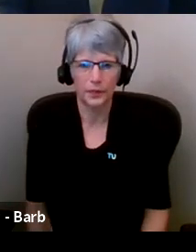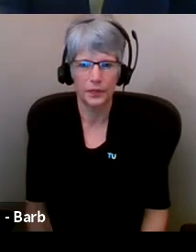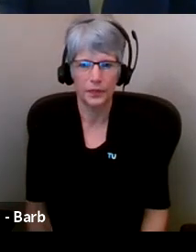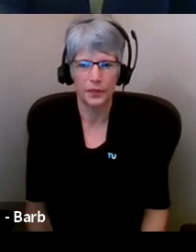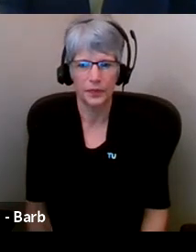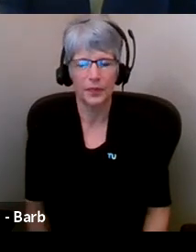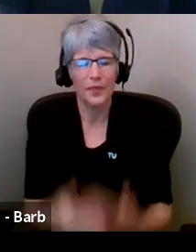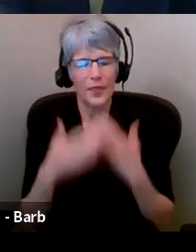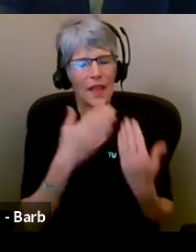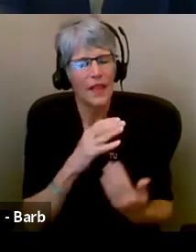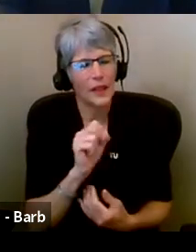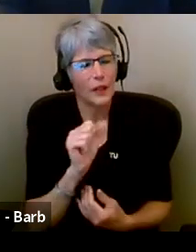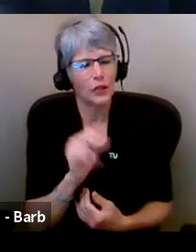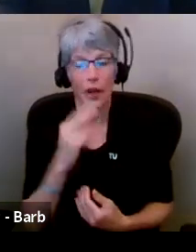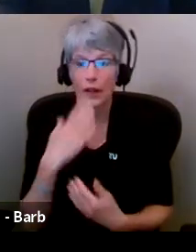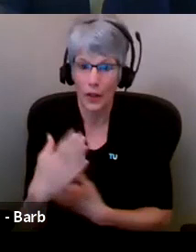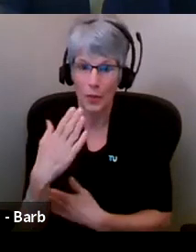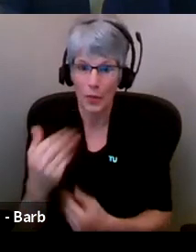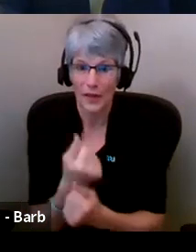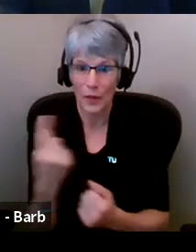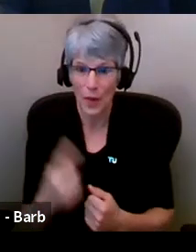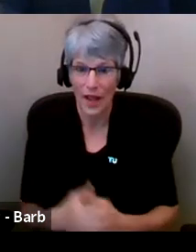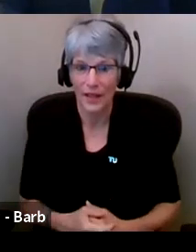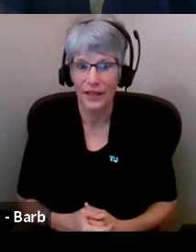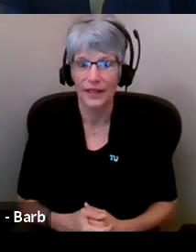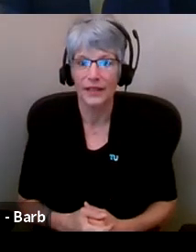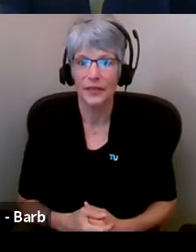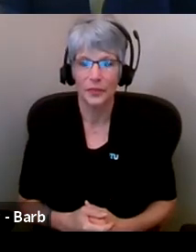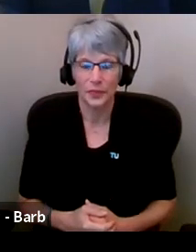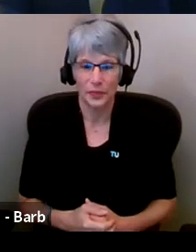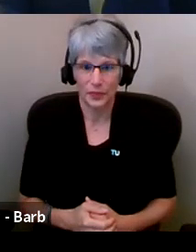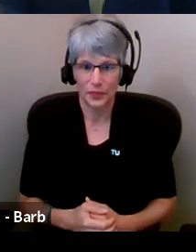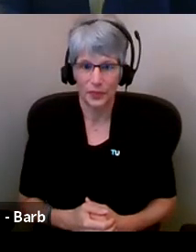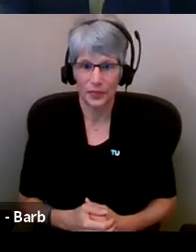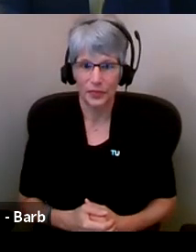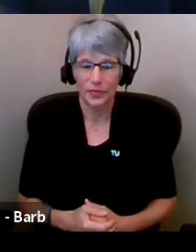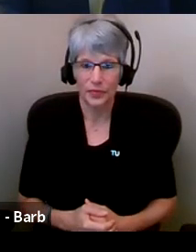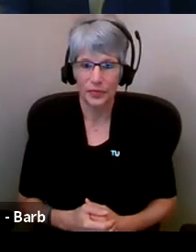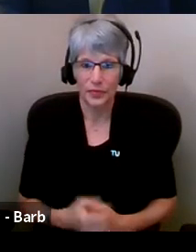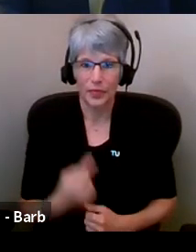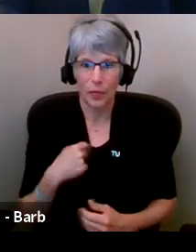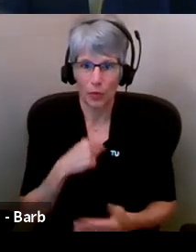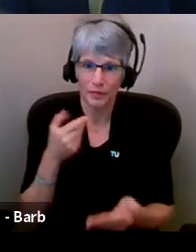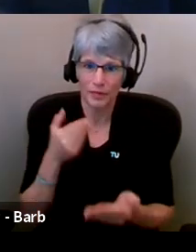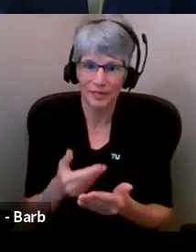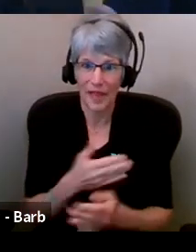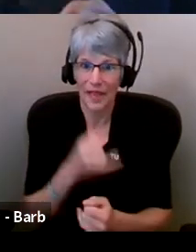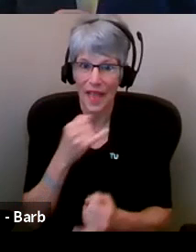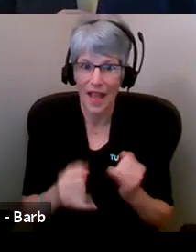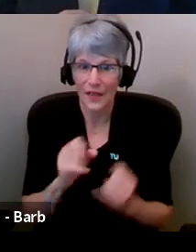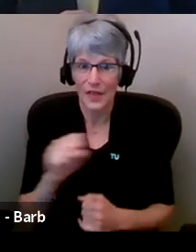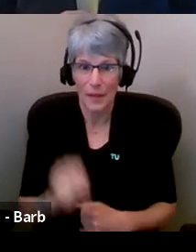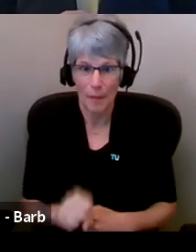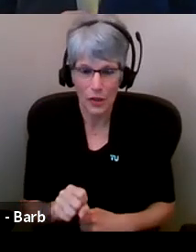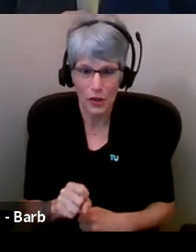Thank you, Sean. Good morning, everyone. We're headed into the end of the semester. We wanted